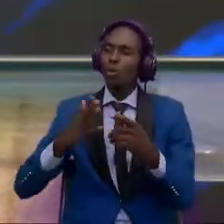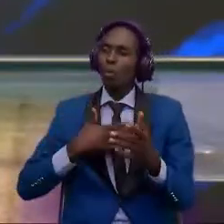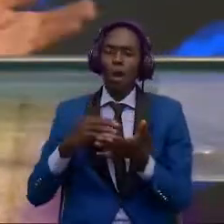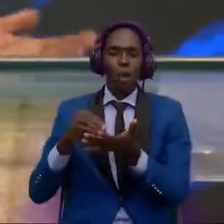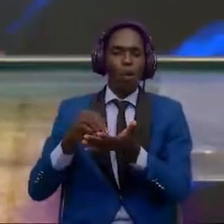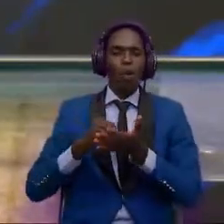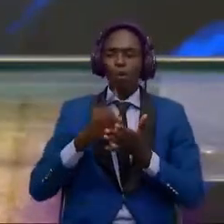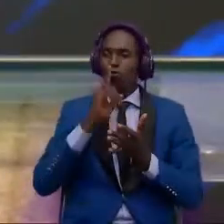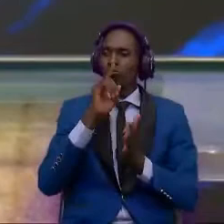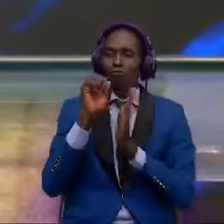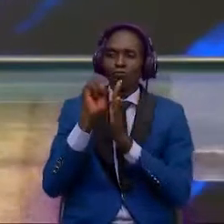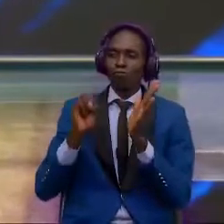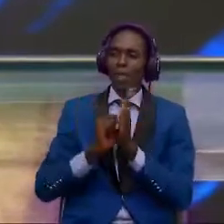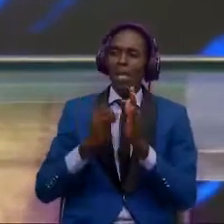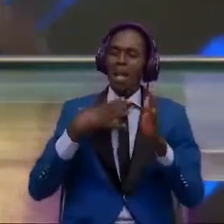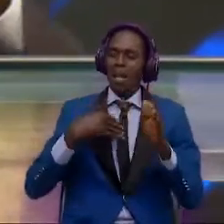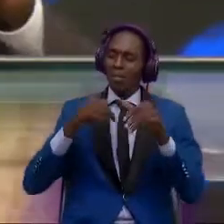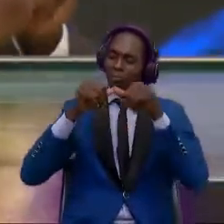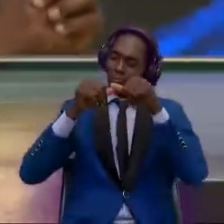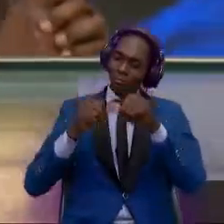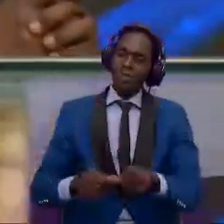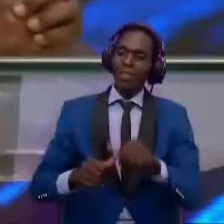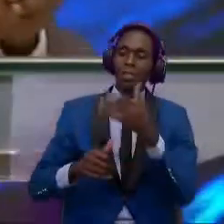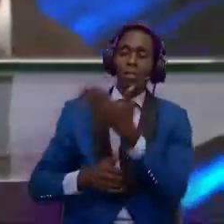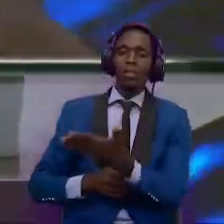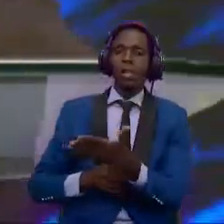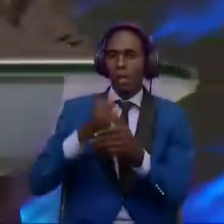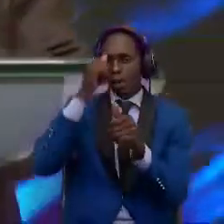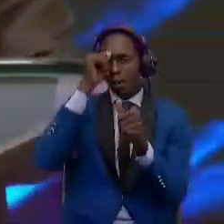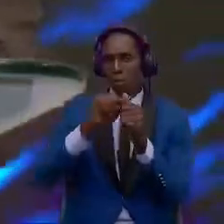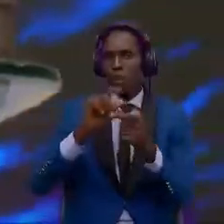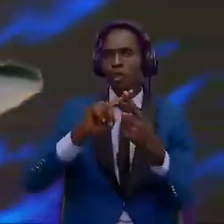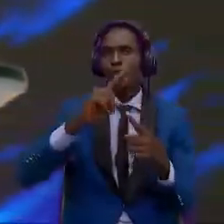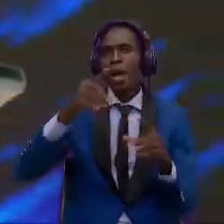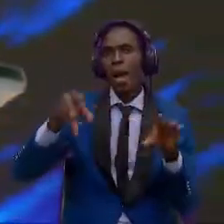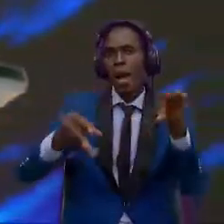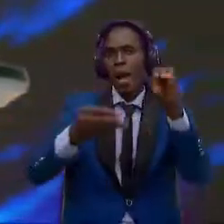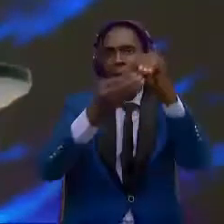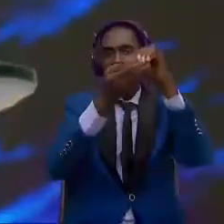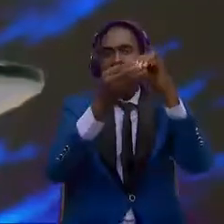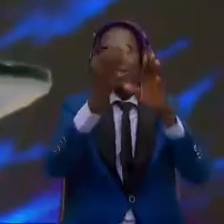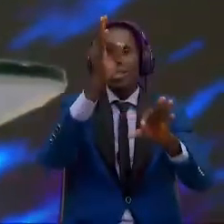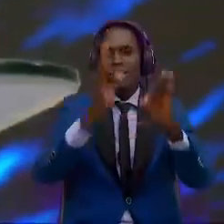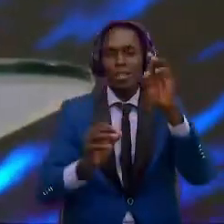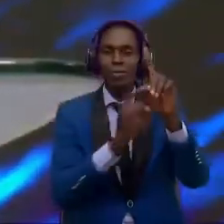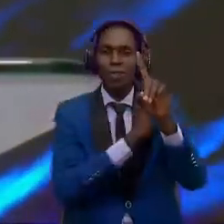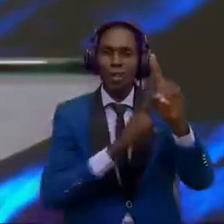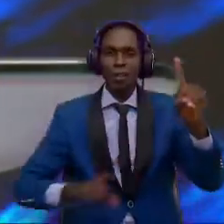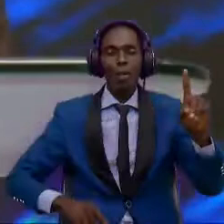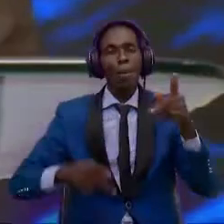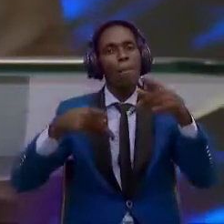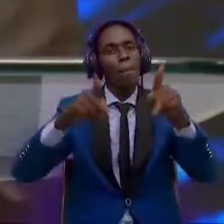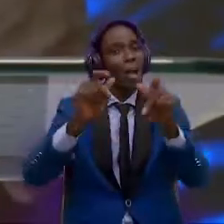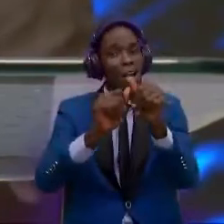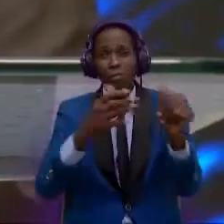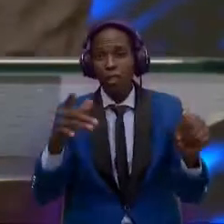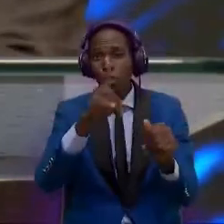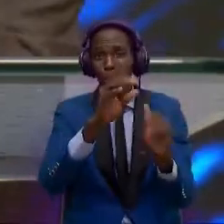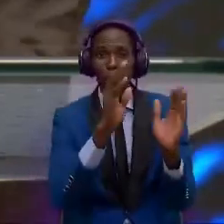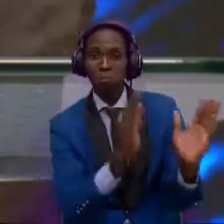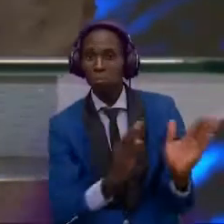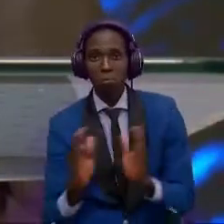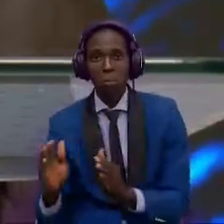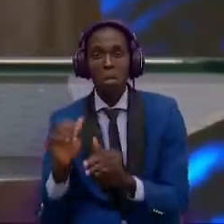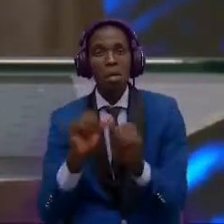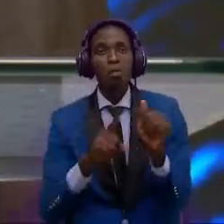I want to go and settle down. If the Lord permits, everything we plan, everything